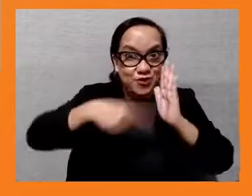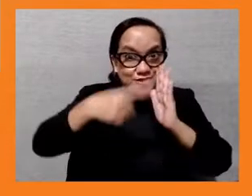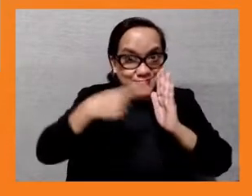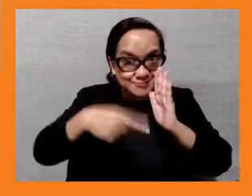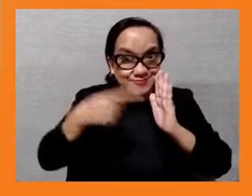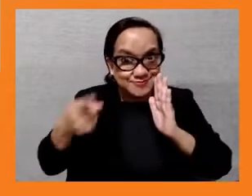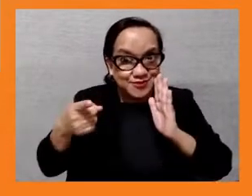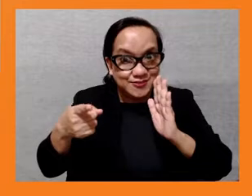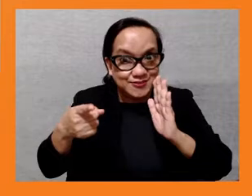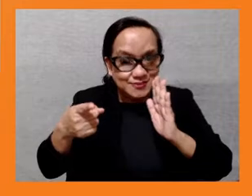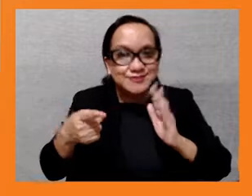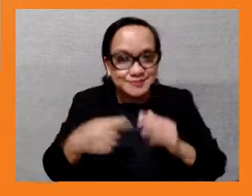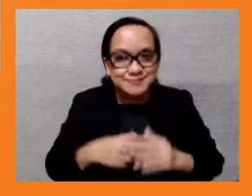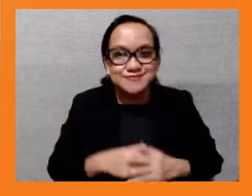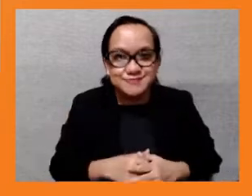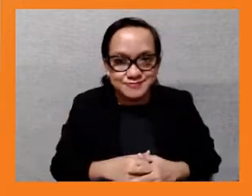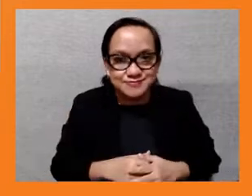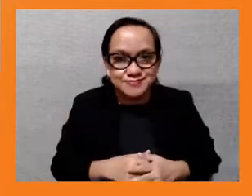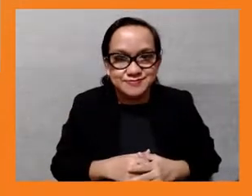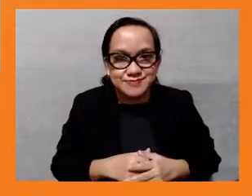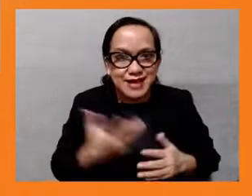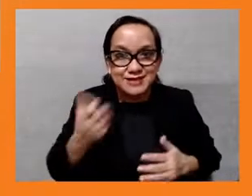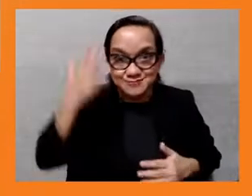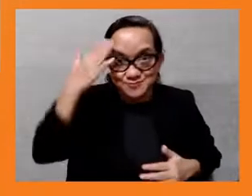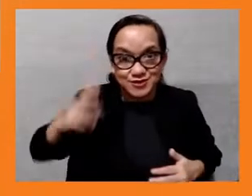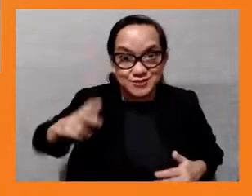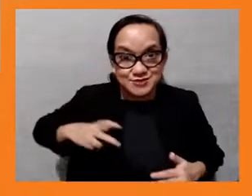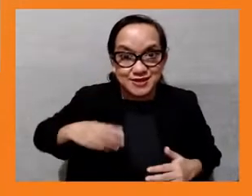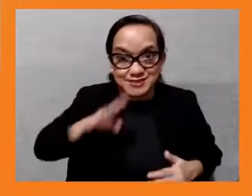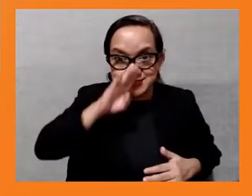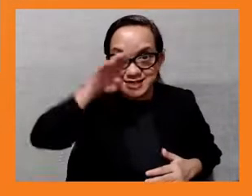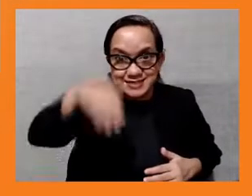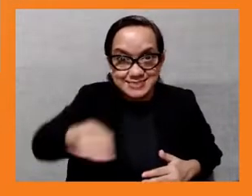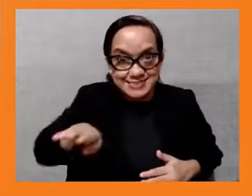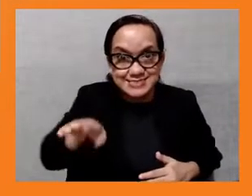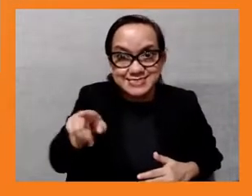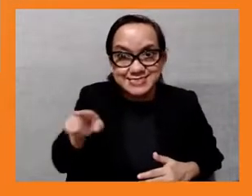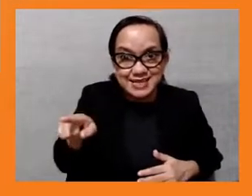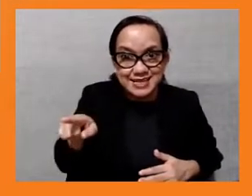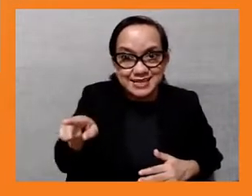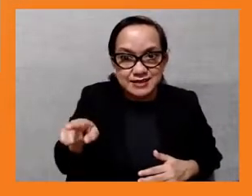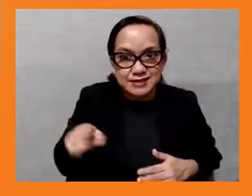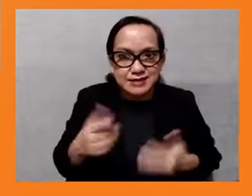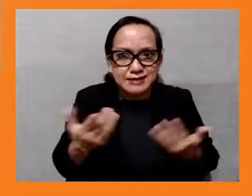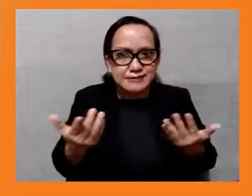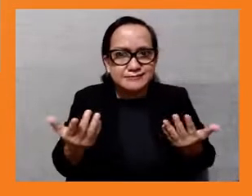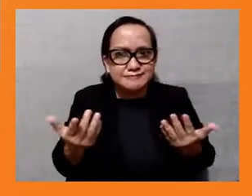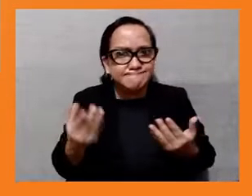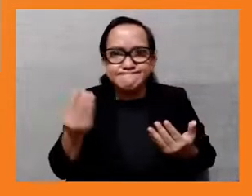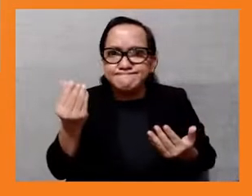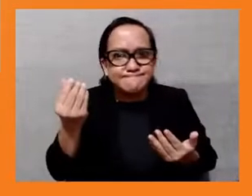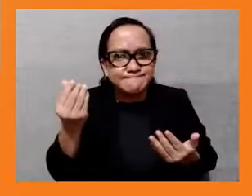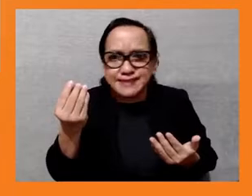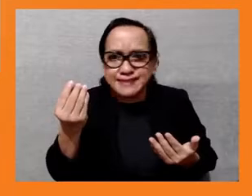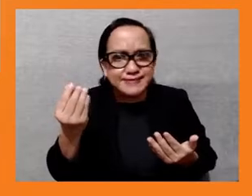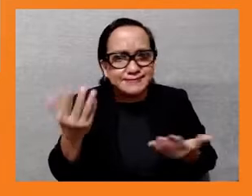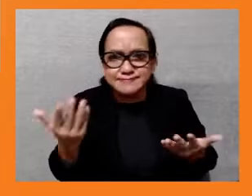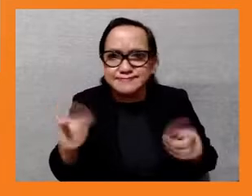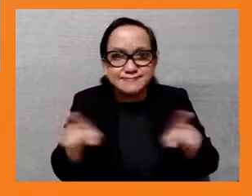said review is the fact that fisher folk were not considered as project-affected people or